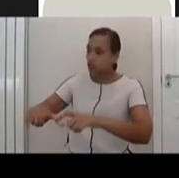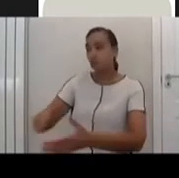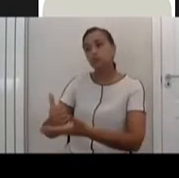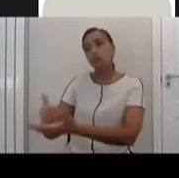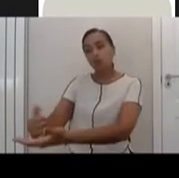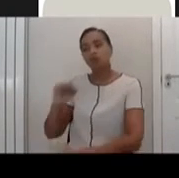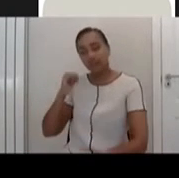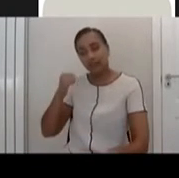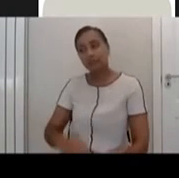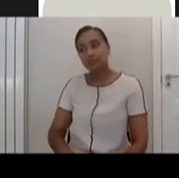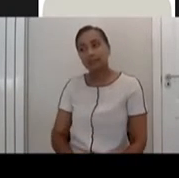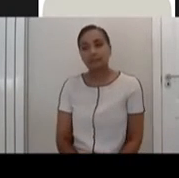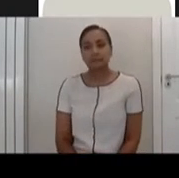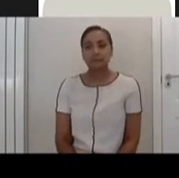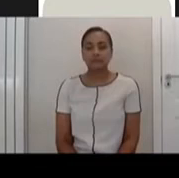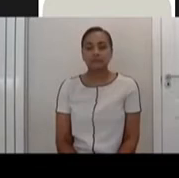circumstance.